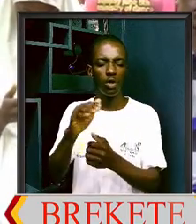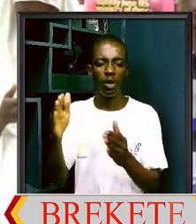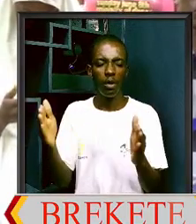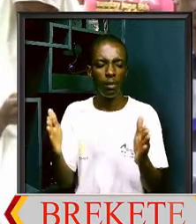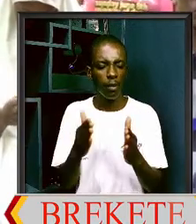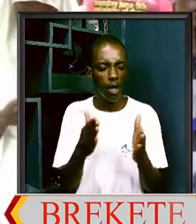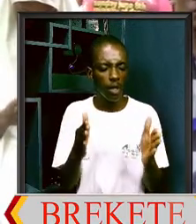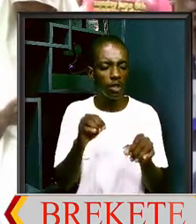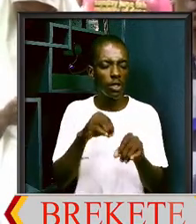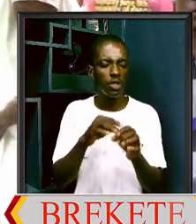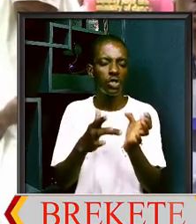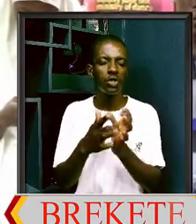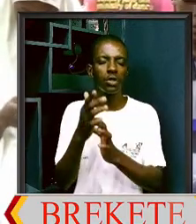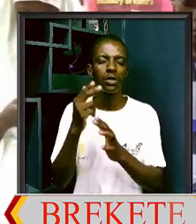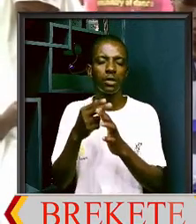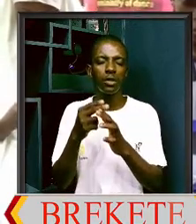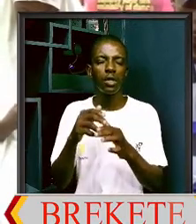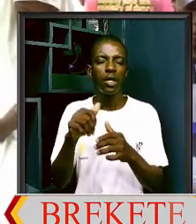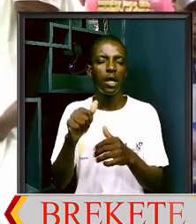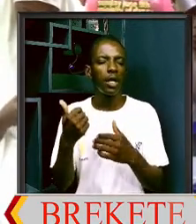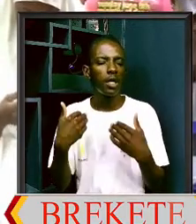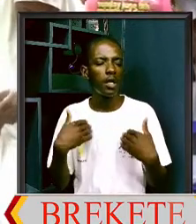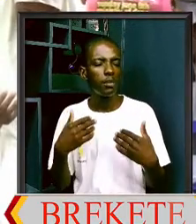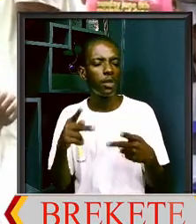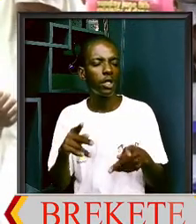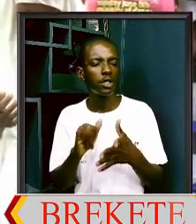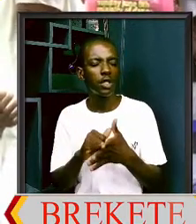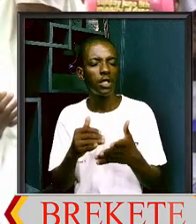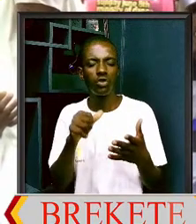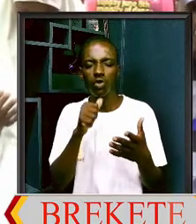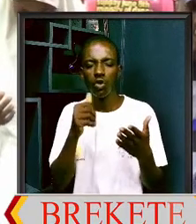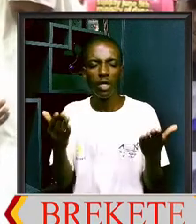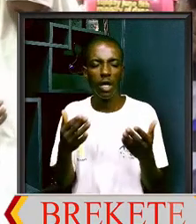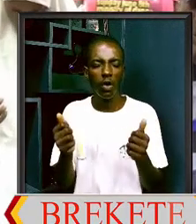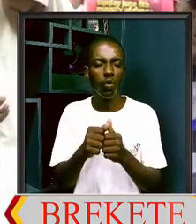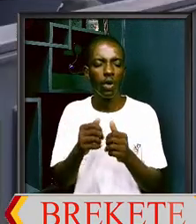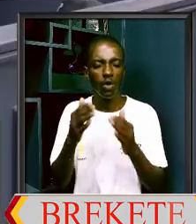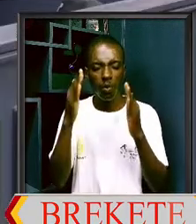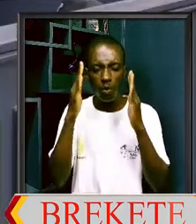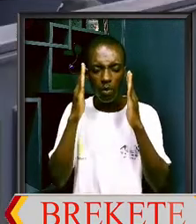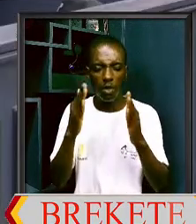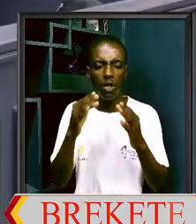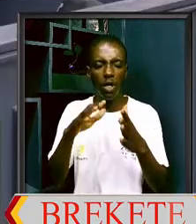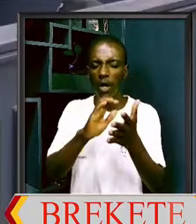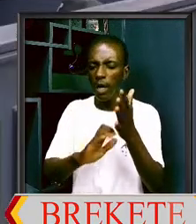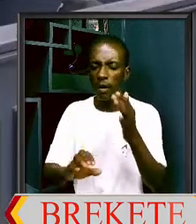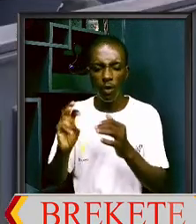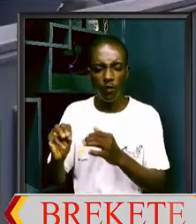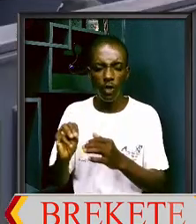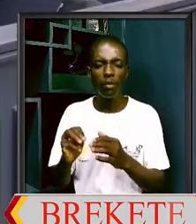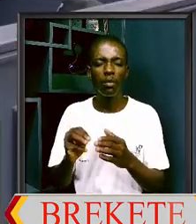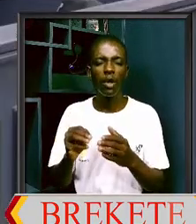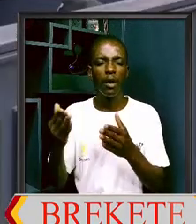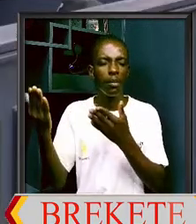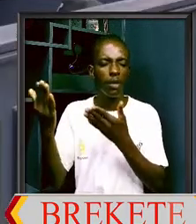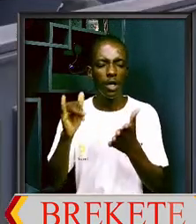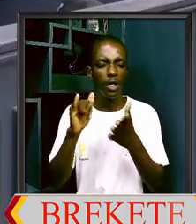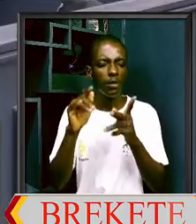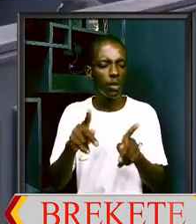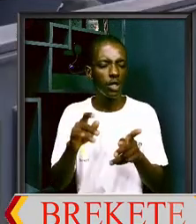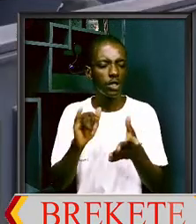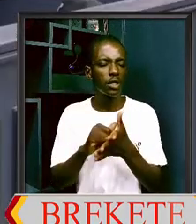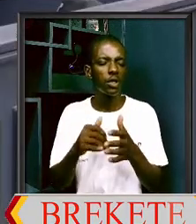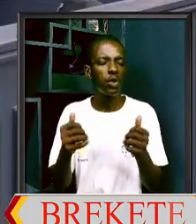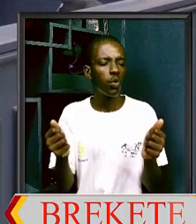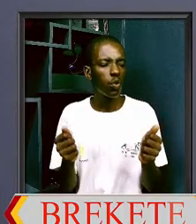amen in the name of Jesus any person that is not here with one mind remove them amen and bring the person that will